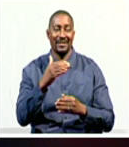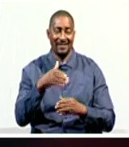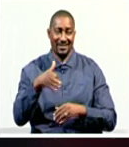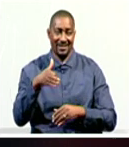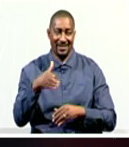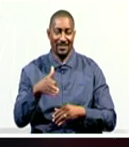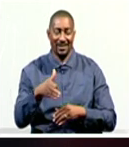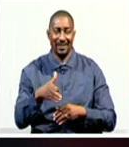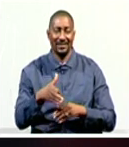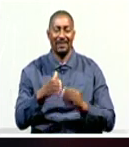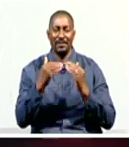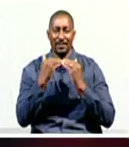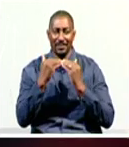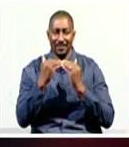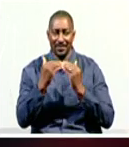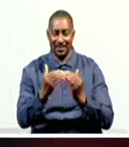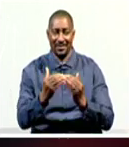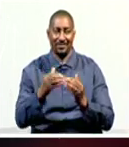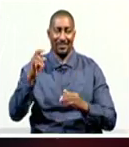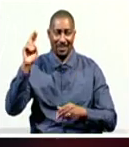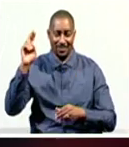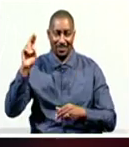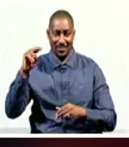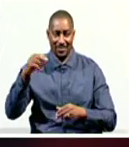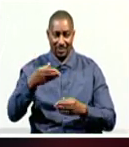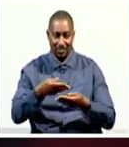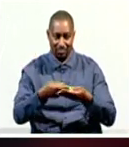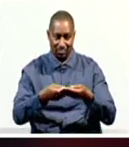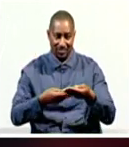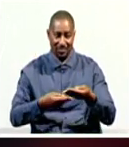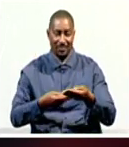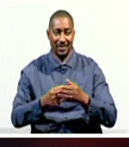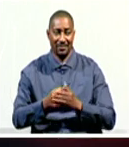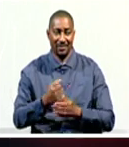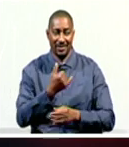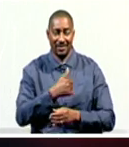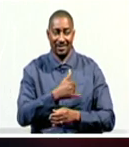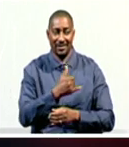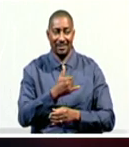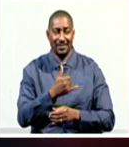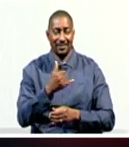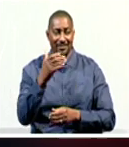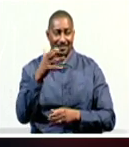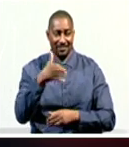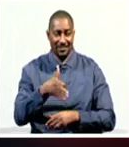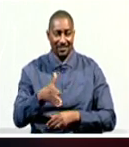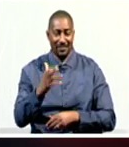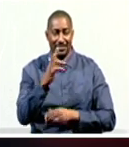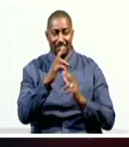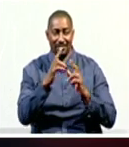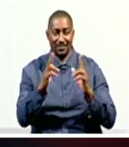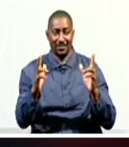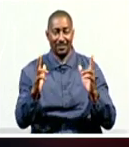major contributing policy documents to make the lives of Namibians better. When you look at the